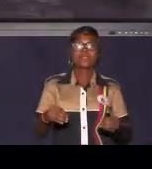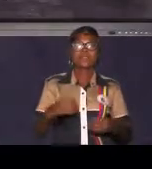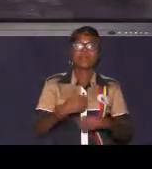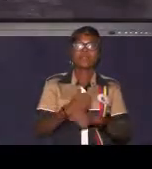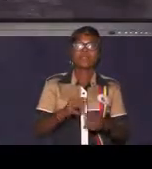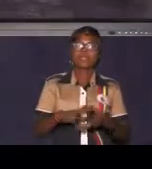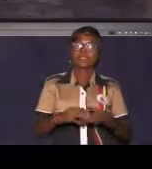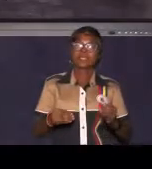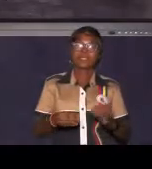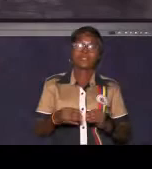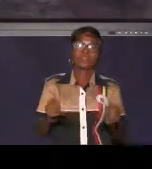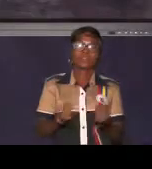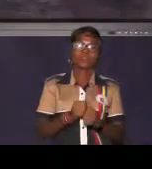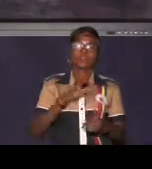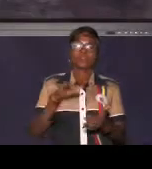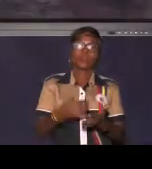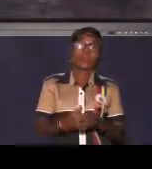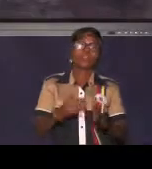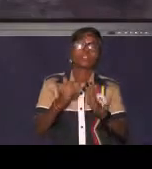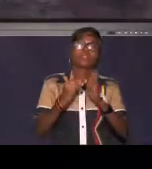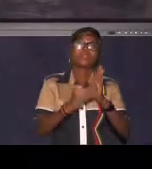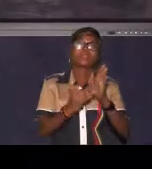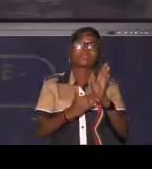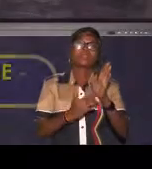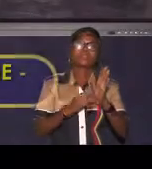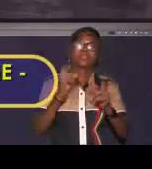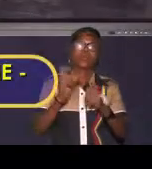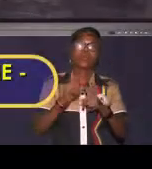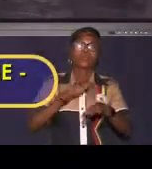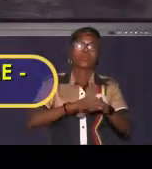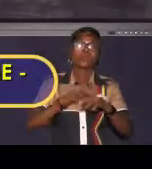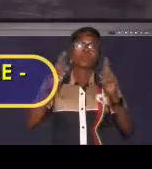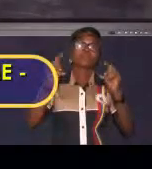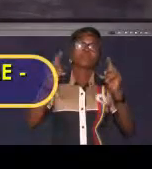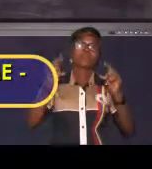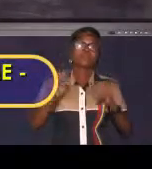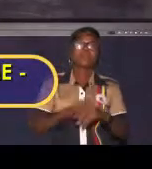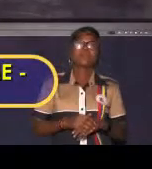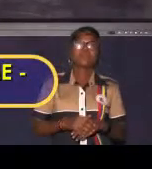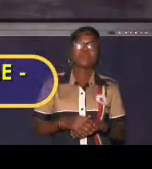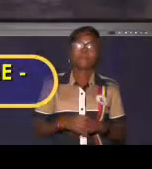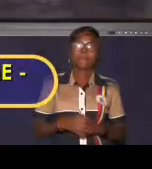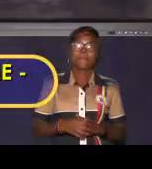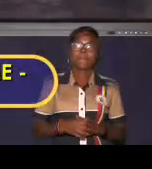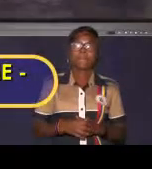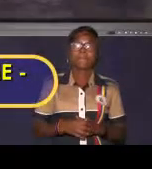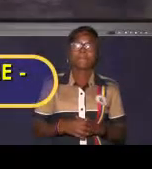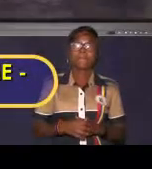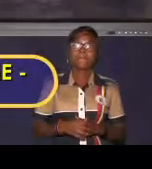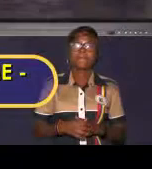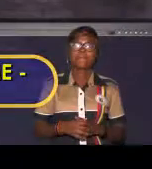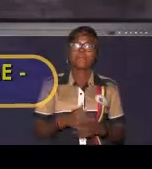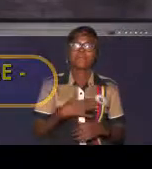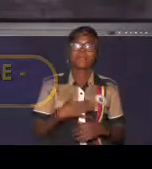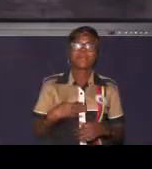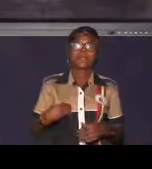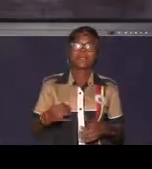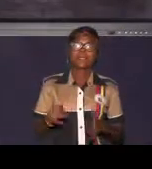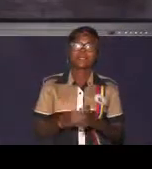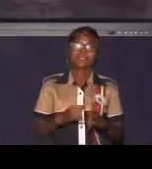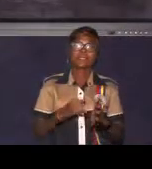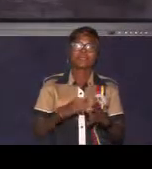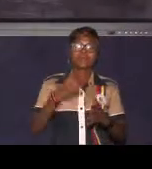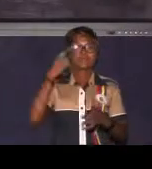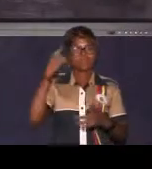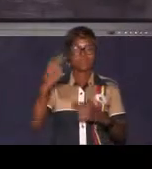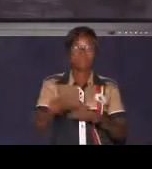sentences, correct sentences with up and coming, species, don't mention it, and buttock. Good.